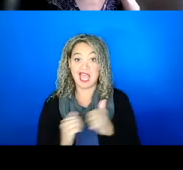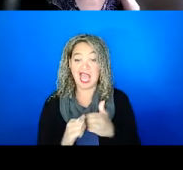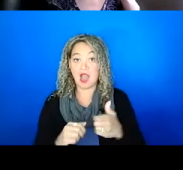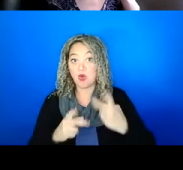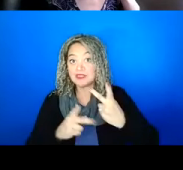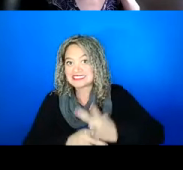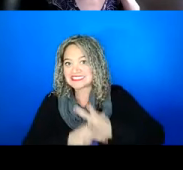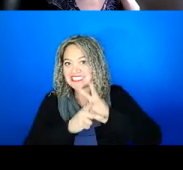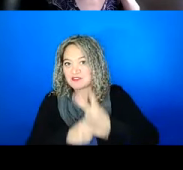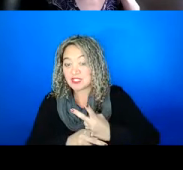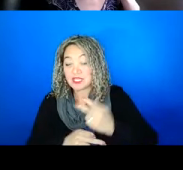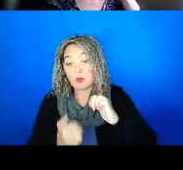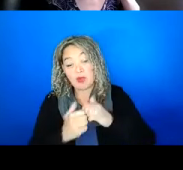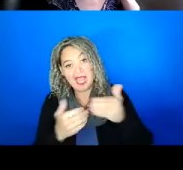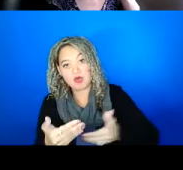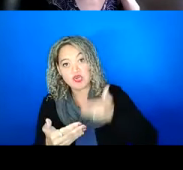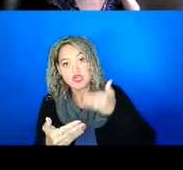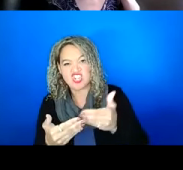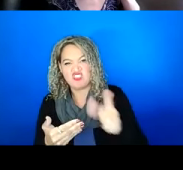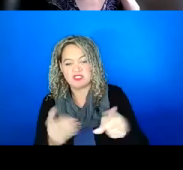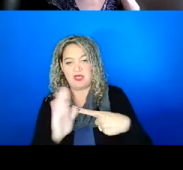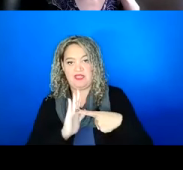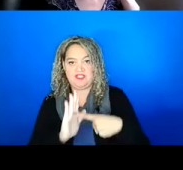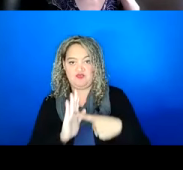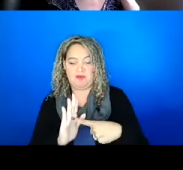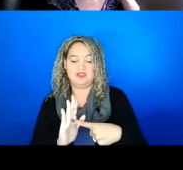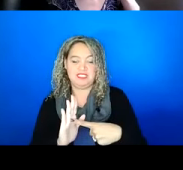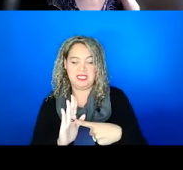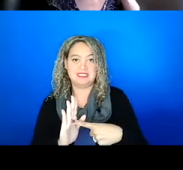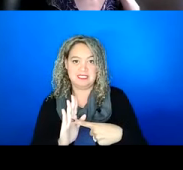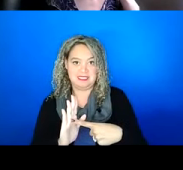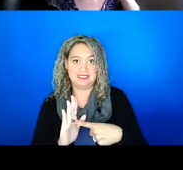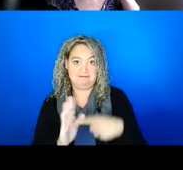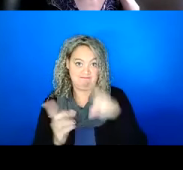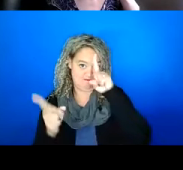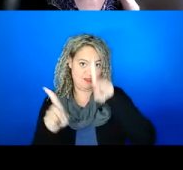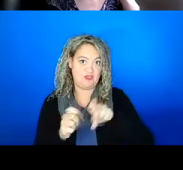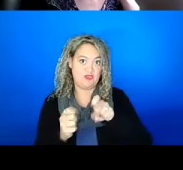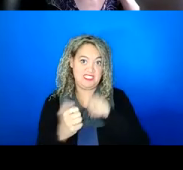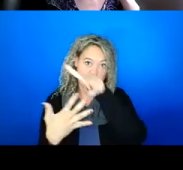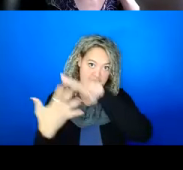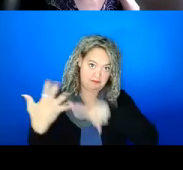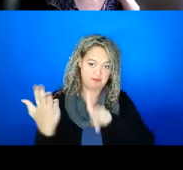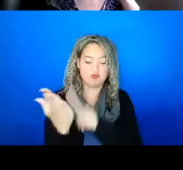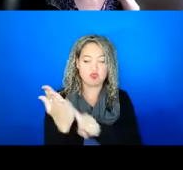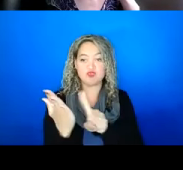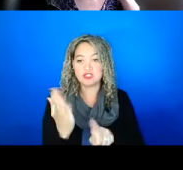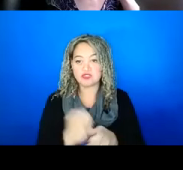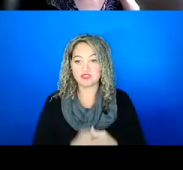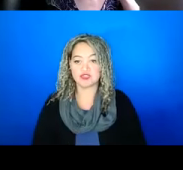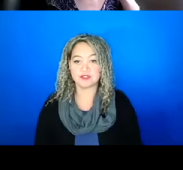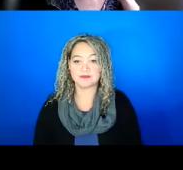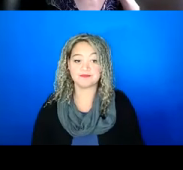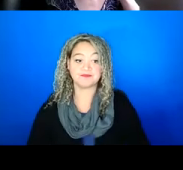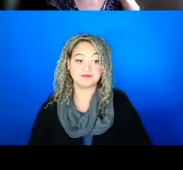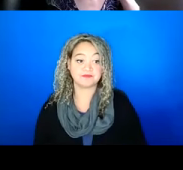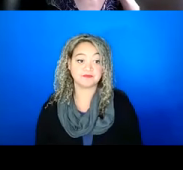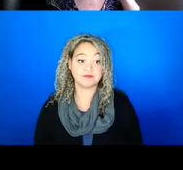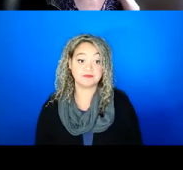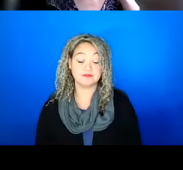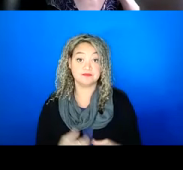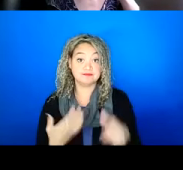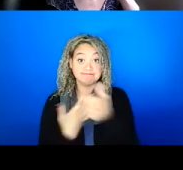carefully or how closely this representation agrees with those. So as far as I'm concerned, all of